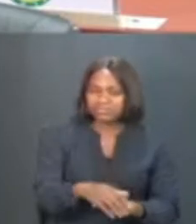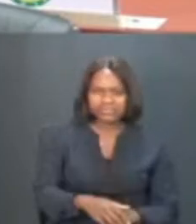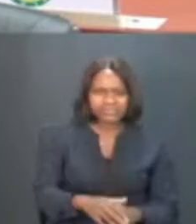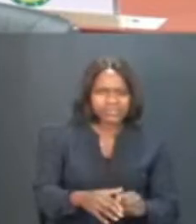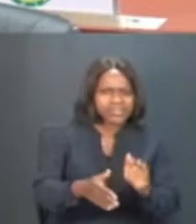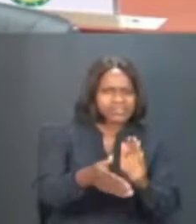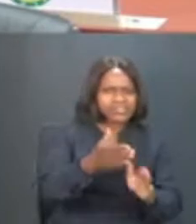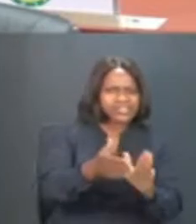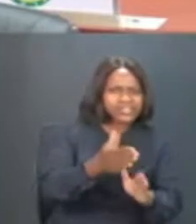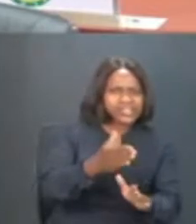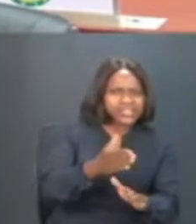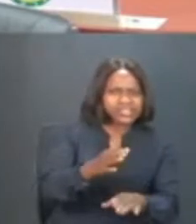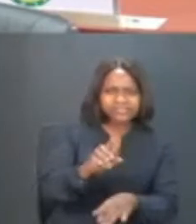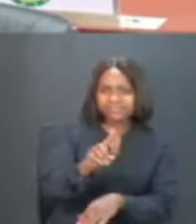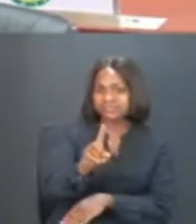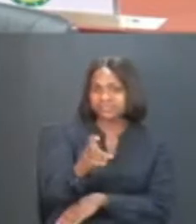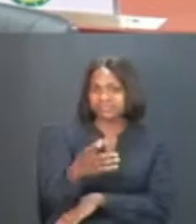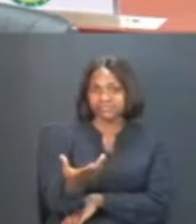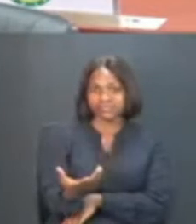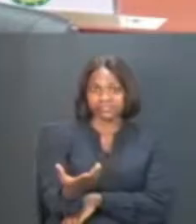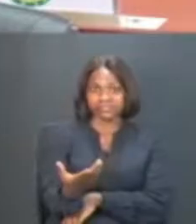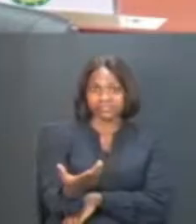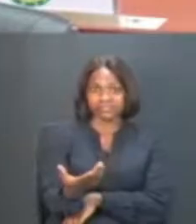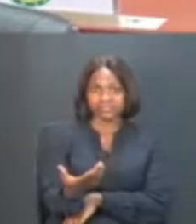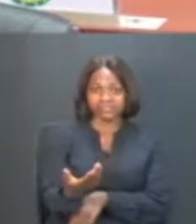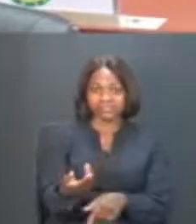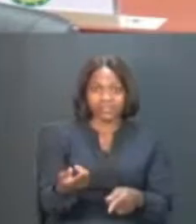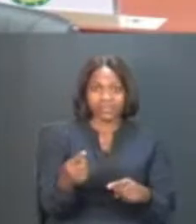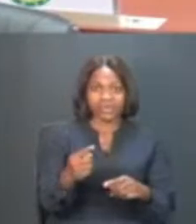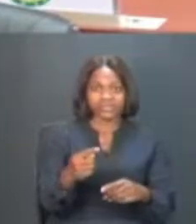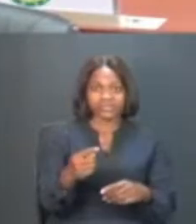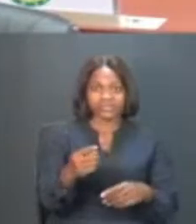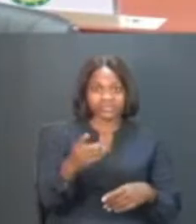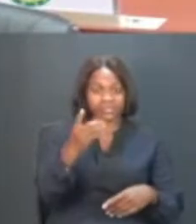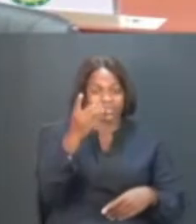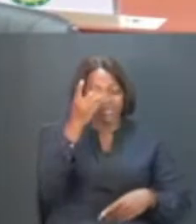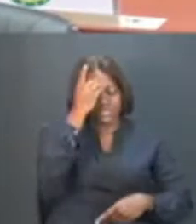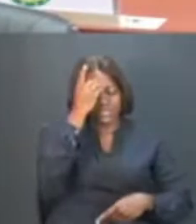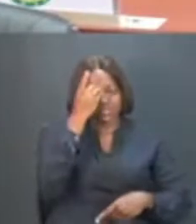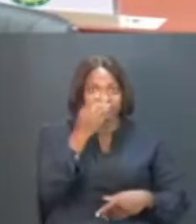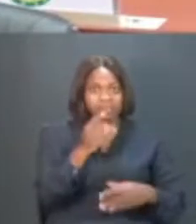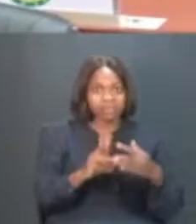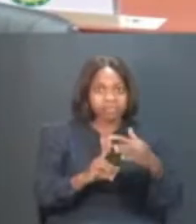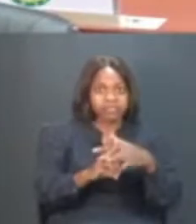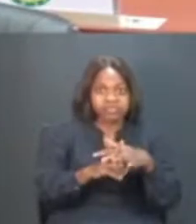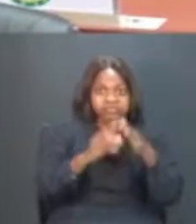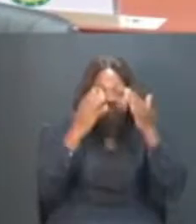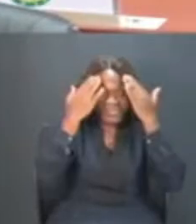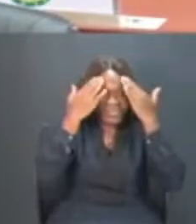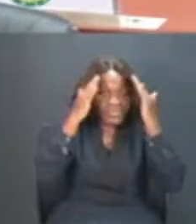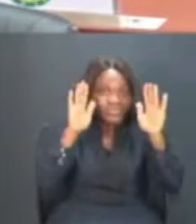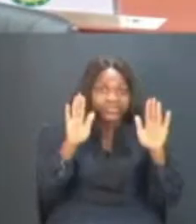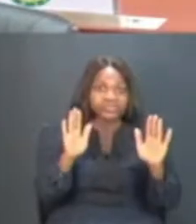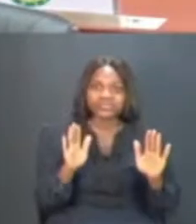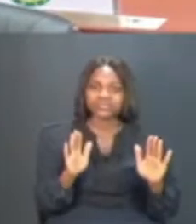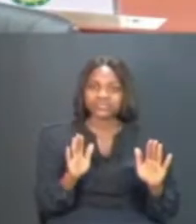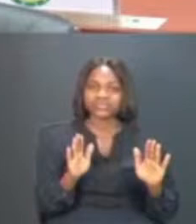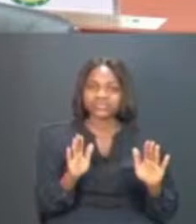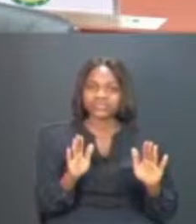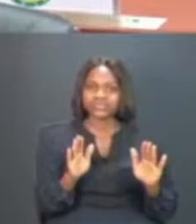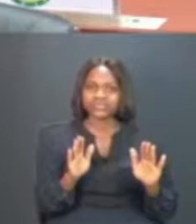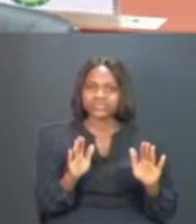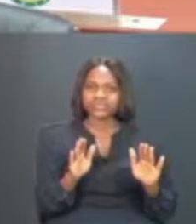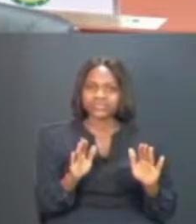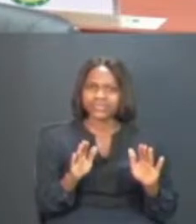going? Because as and when the disease comes, nobody knows. And yet we